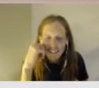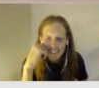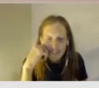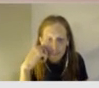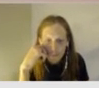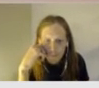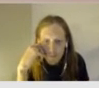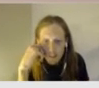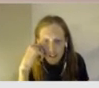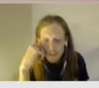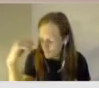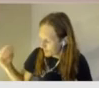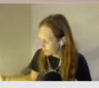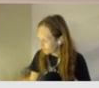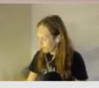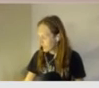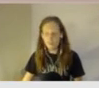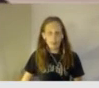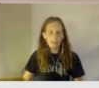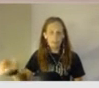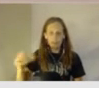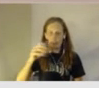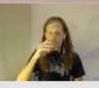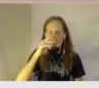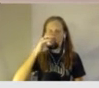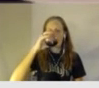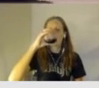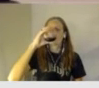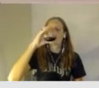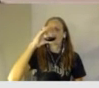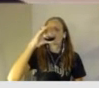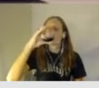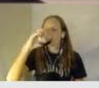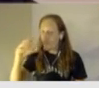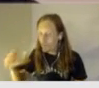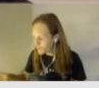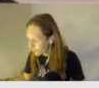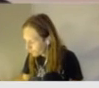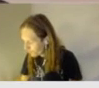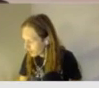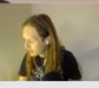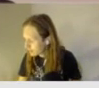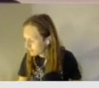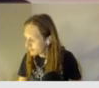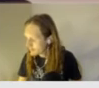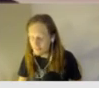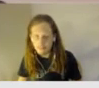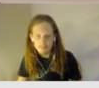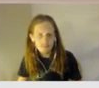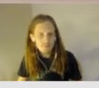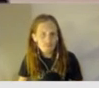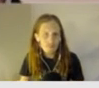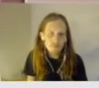And so, like, when I started trying street photography in a serious way, you know, I switched to the Fuji X system, and